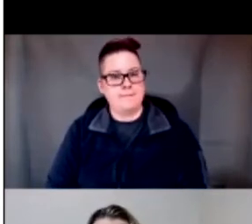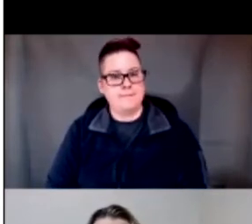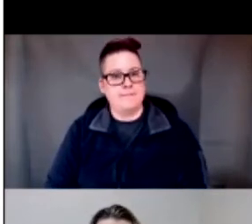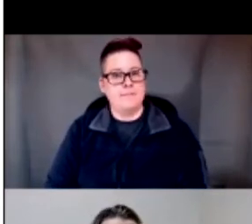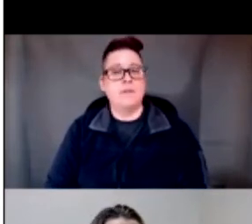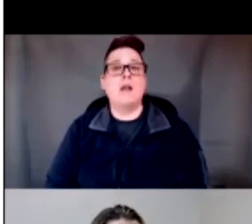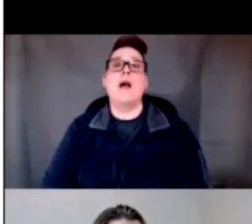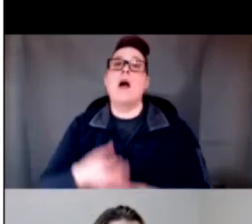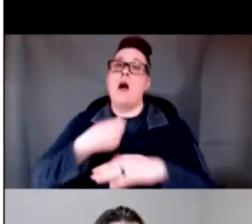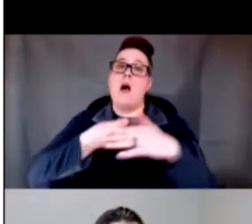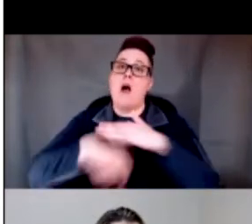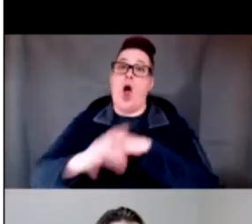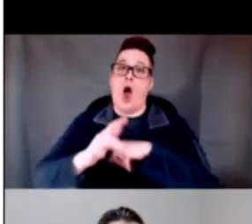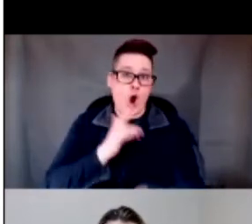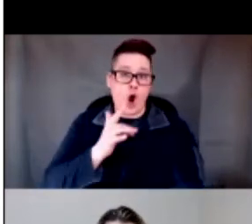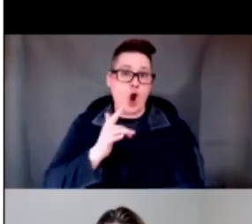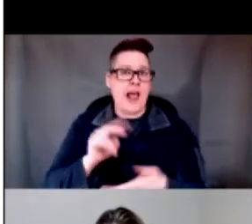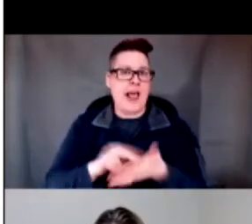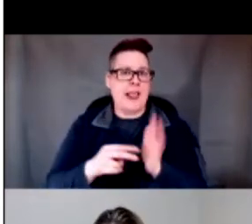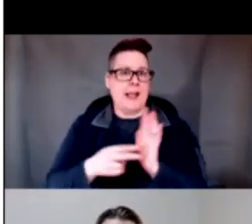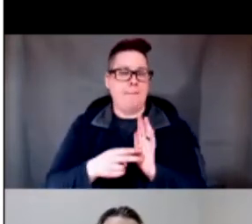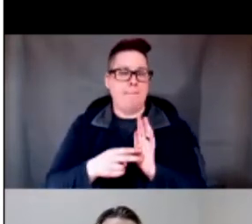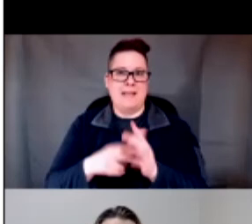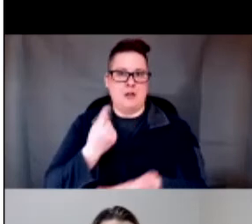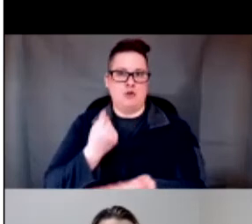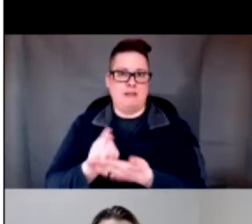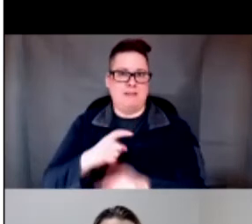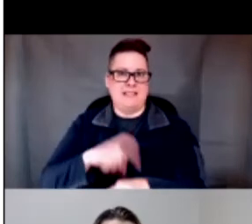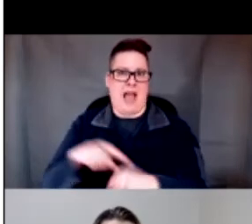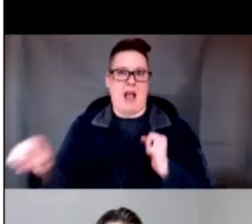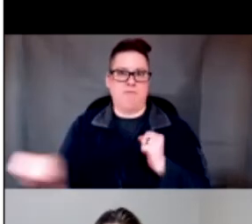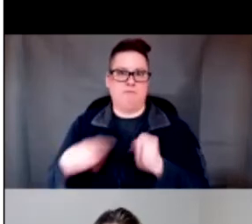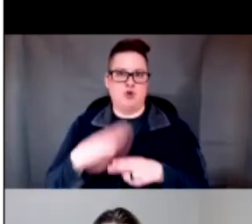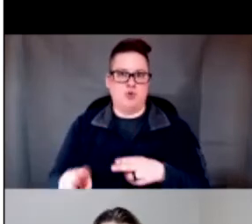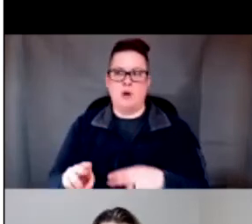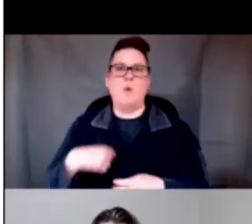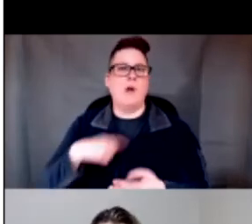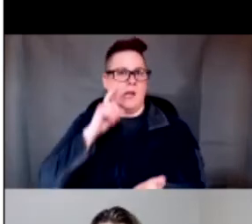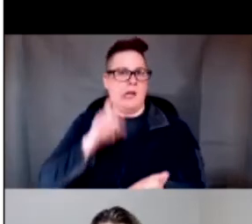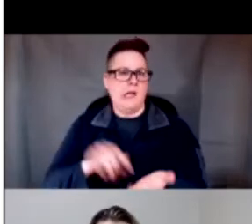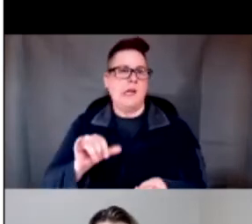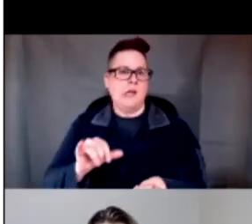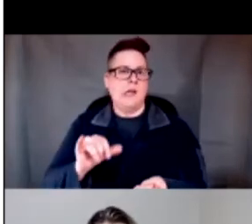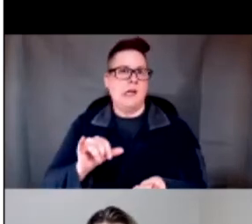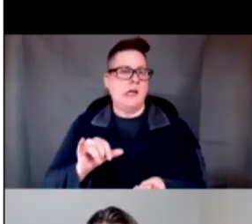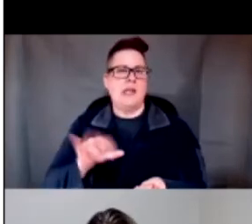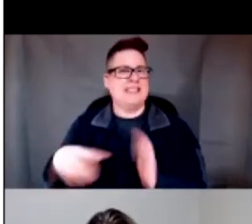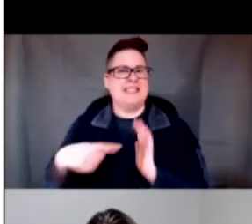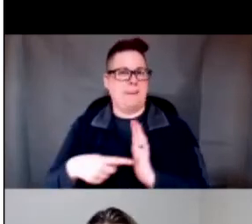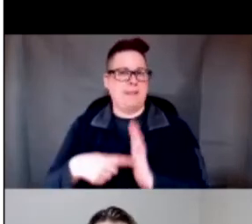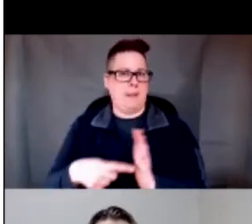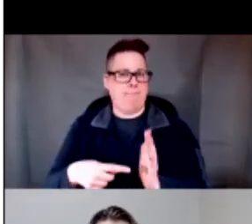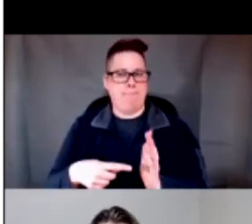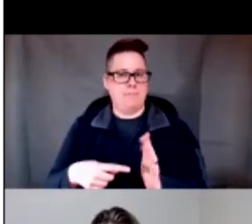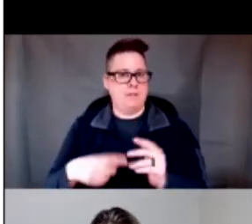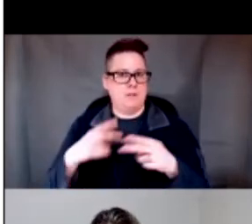With her delivering early, that really kind of cut down what our treatment time was. We were able to quickly identify that her symptoms were not improving